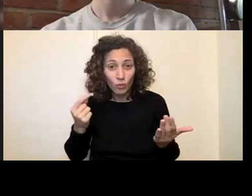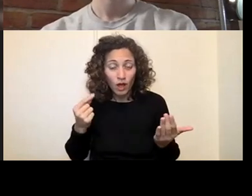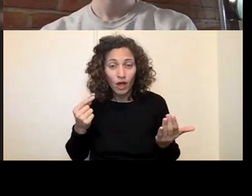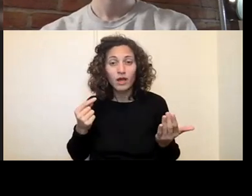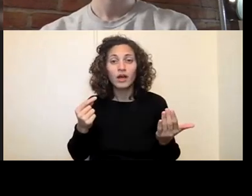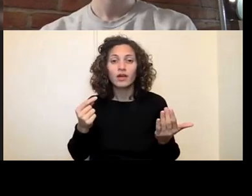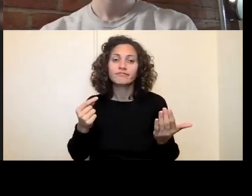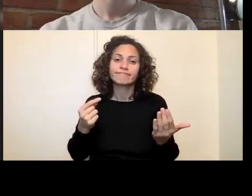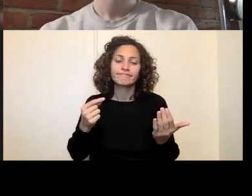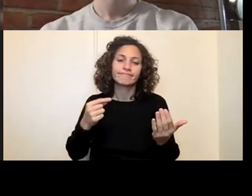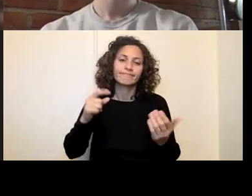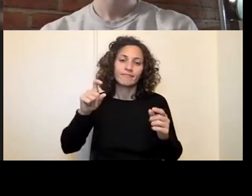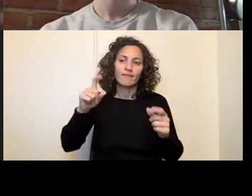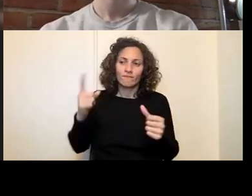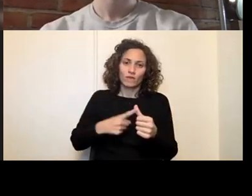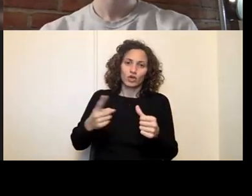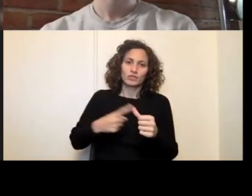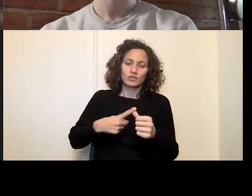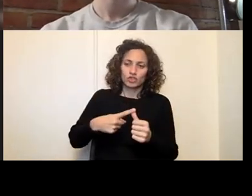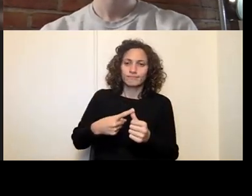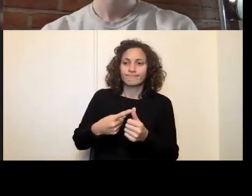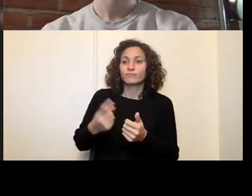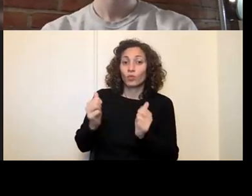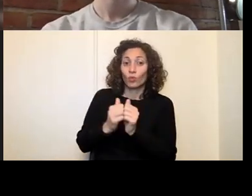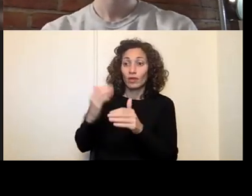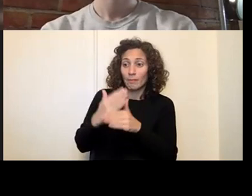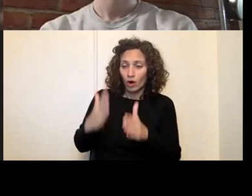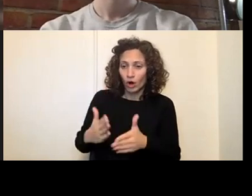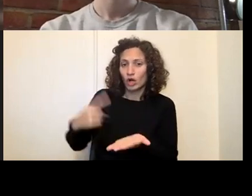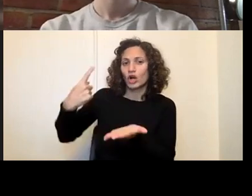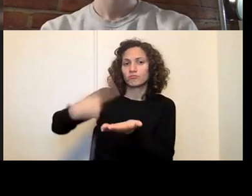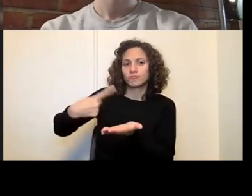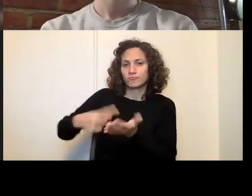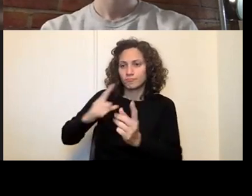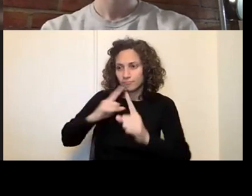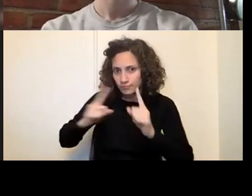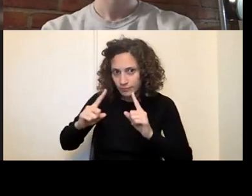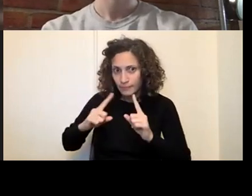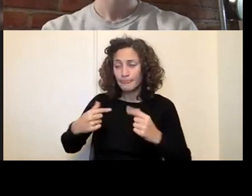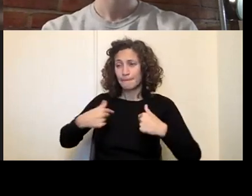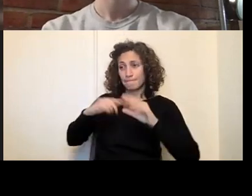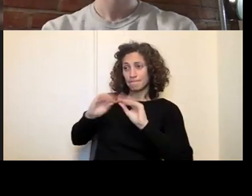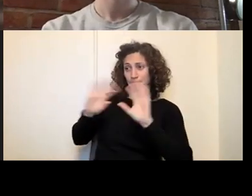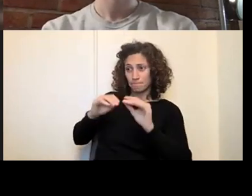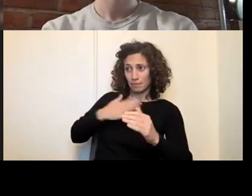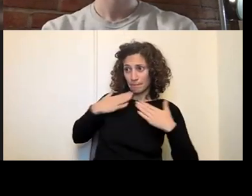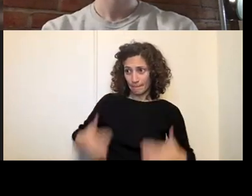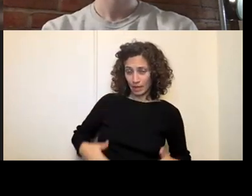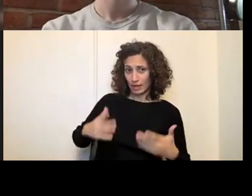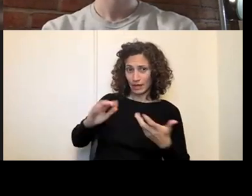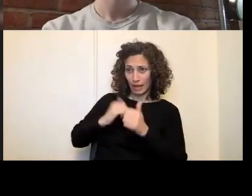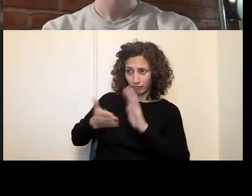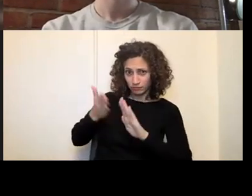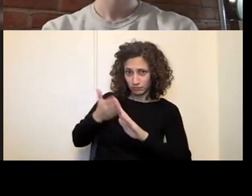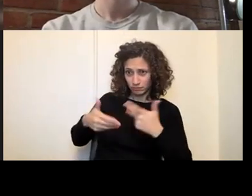importance of having the dialogue first. And before anything happens, being very clear about how my body works. I forgot to mention